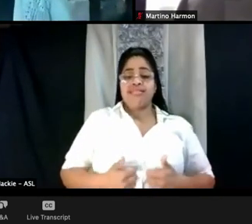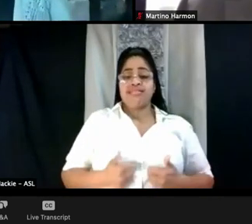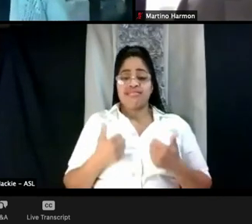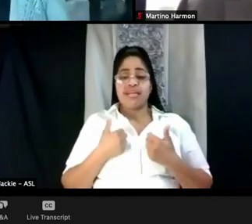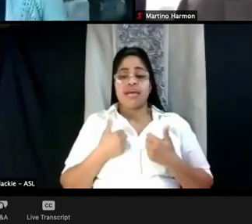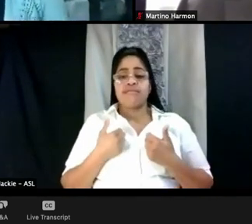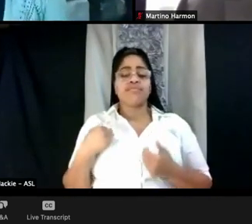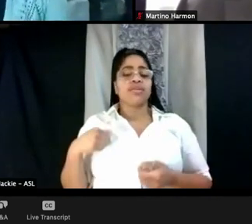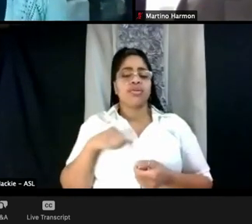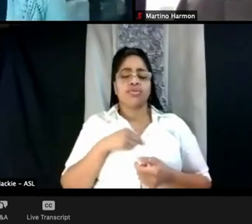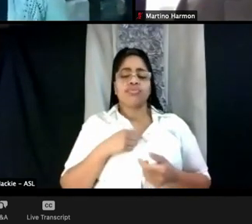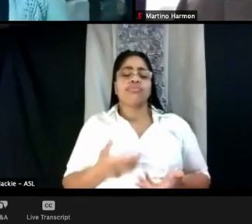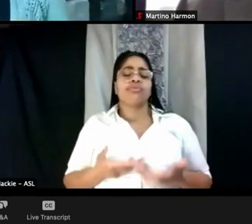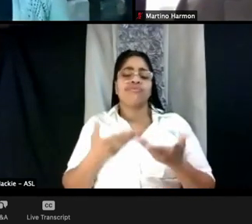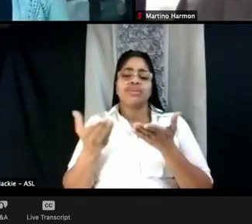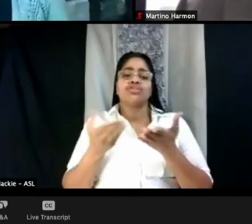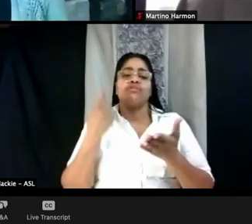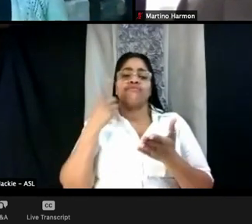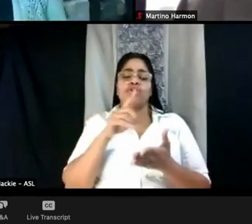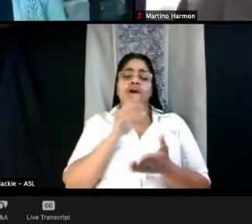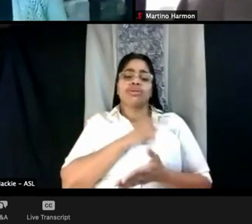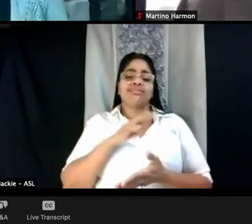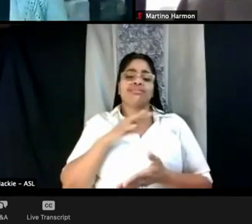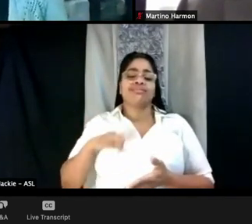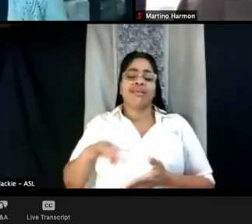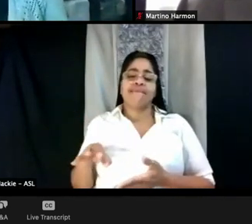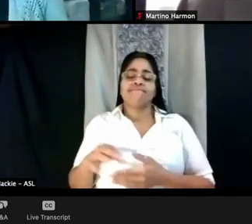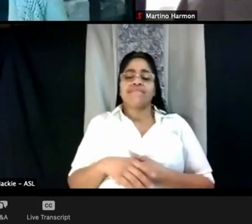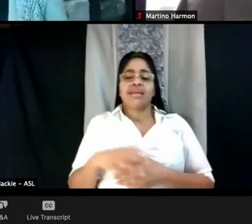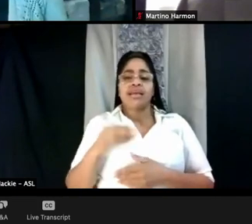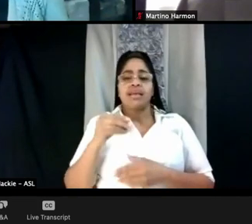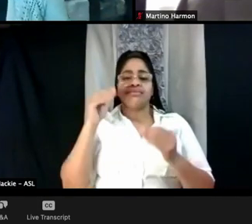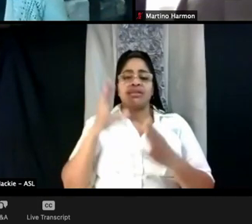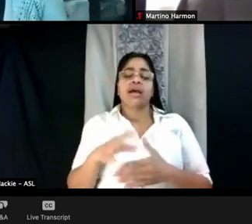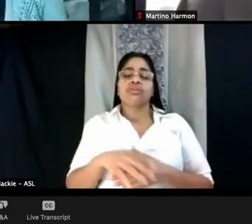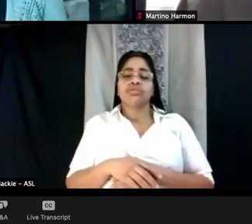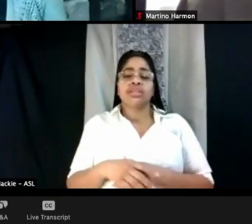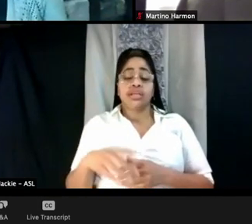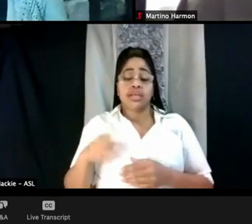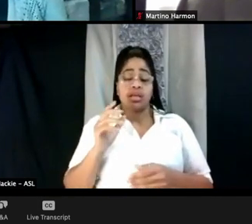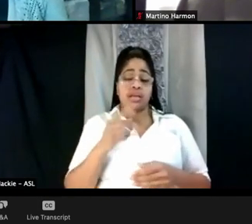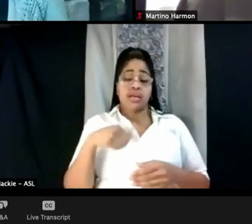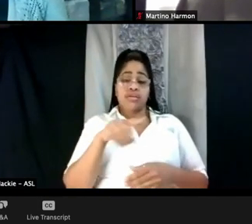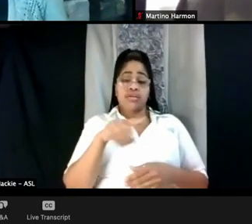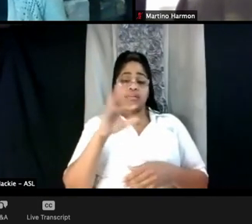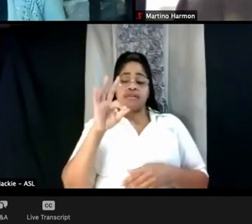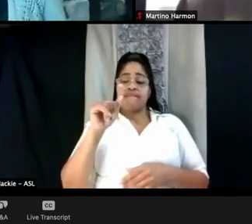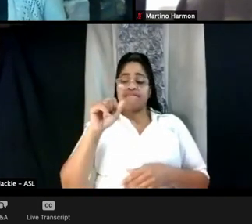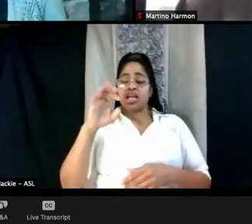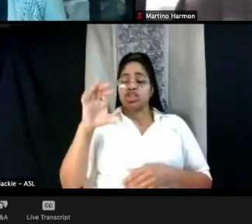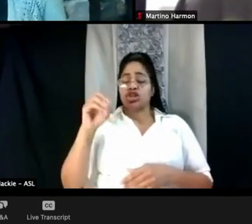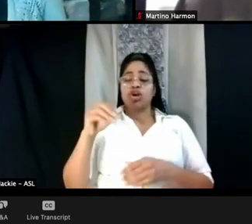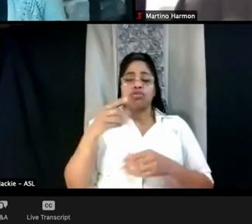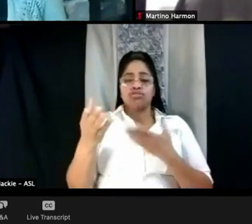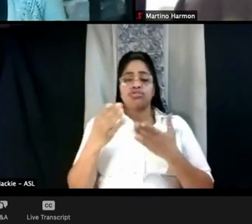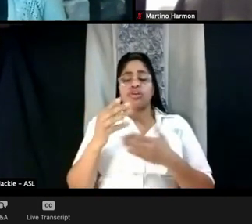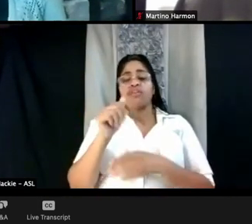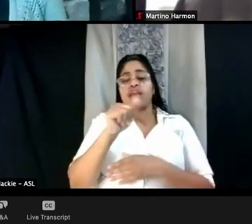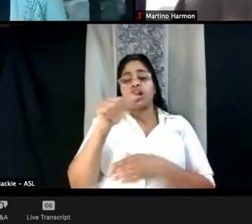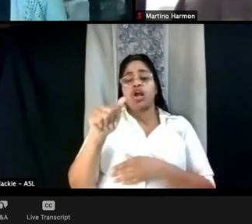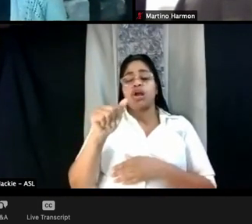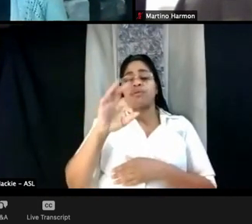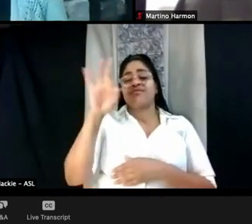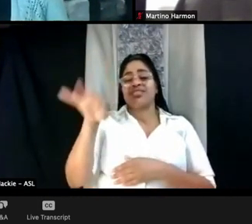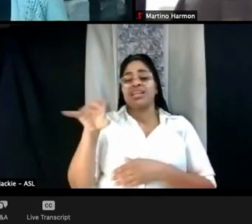of faculty and staff. The Faculty and Staff Counseling and Consultation Office, or FASCO, serves Ann Arbor, Flint, and Dearborn